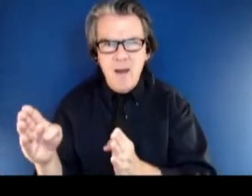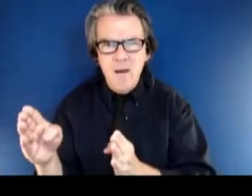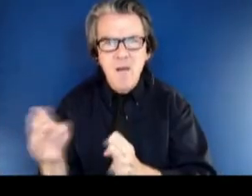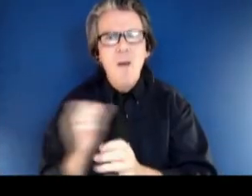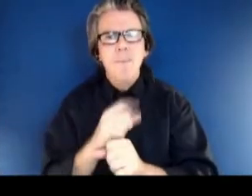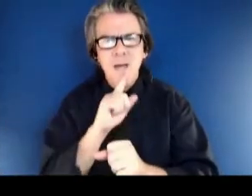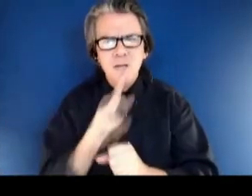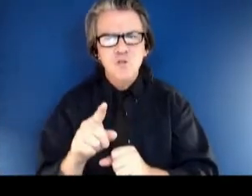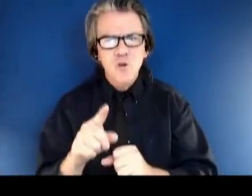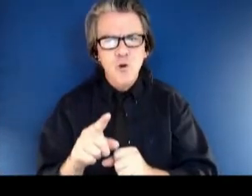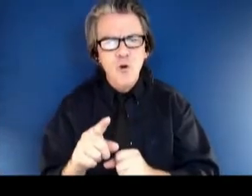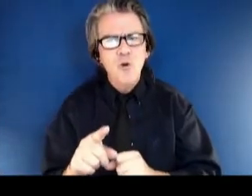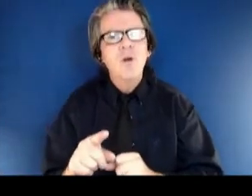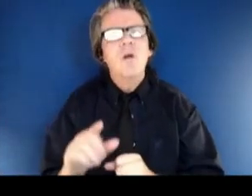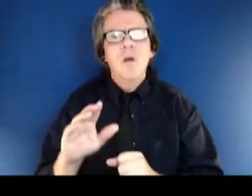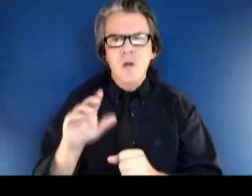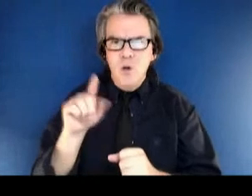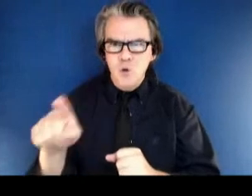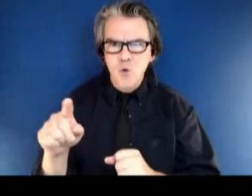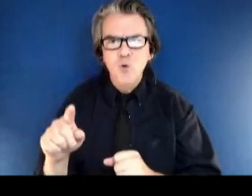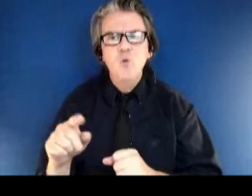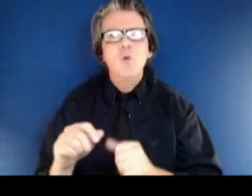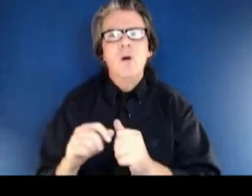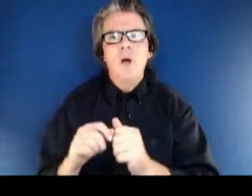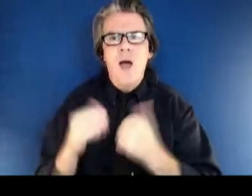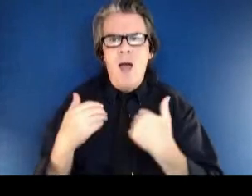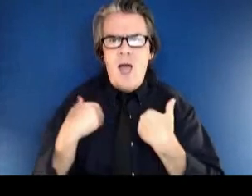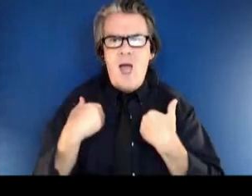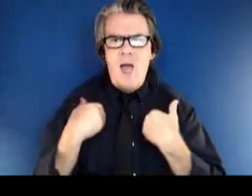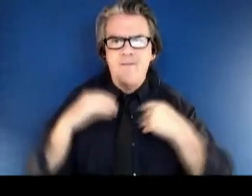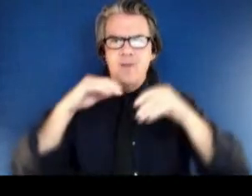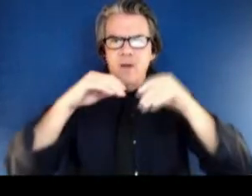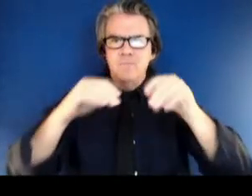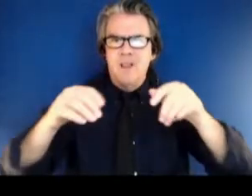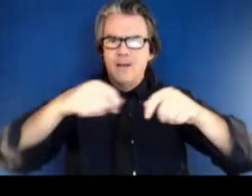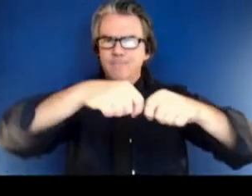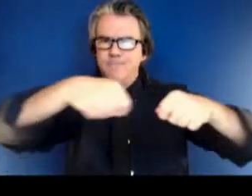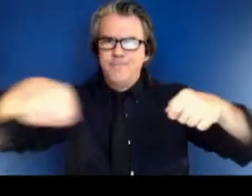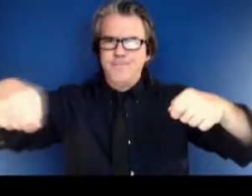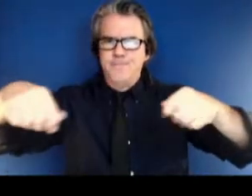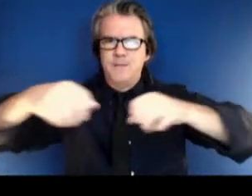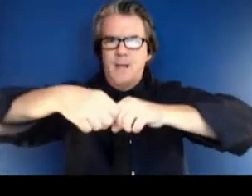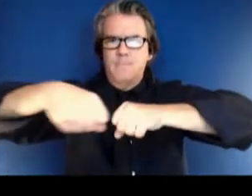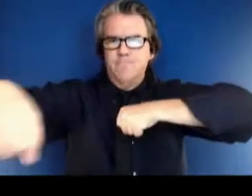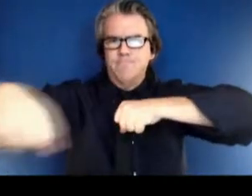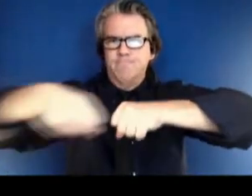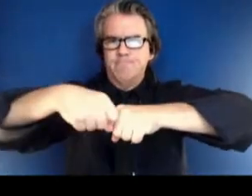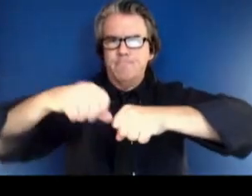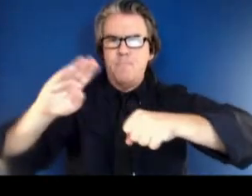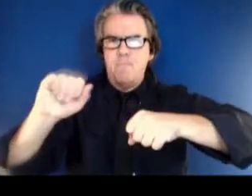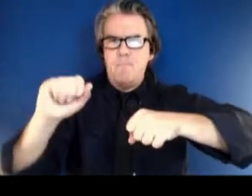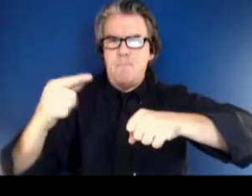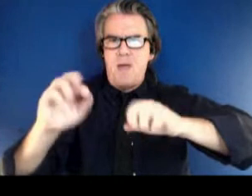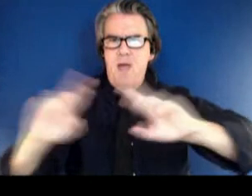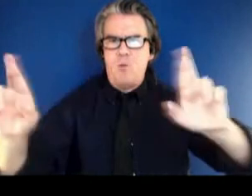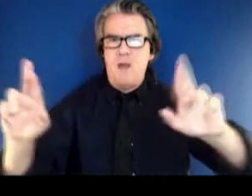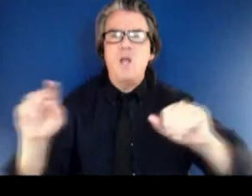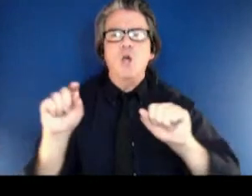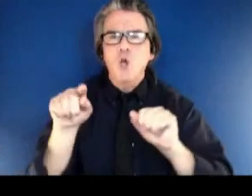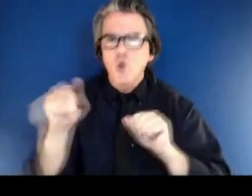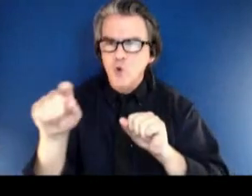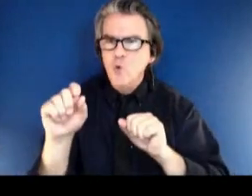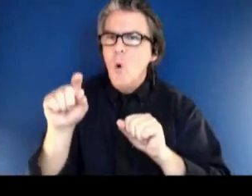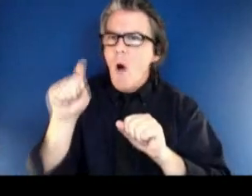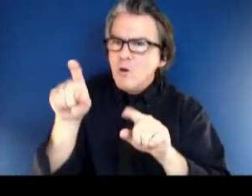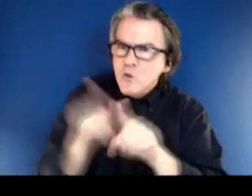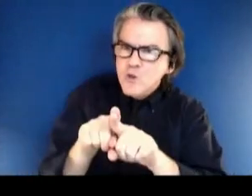contact information so that we can reach you in an emergency. You can do that via our website or by calling our contact center at